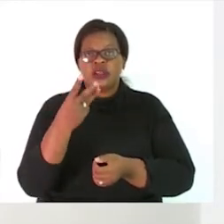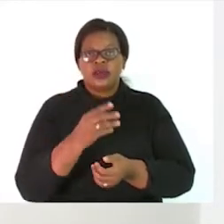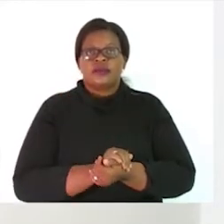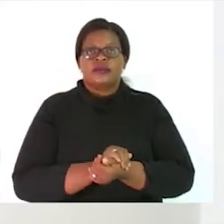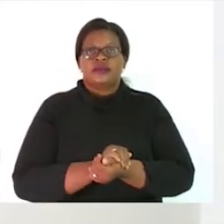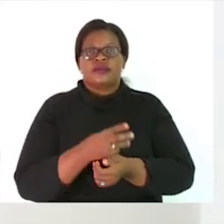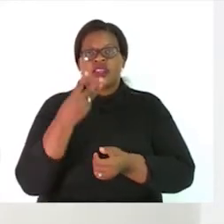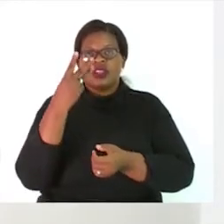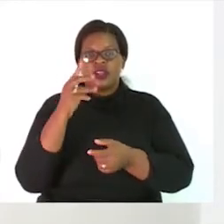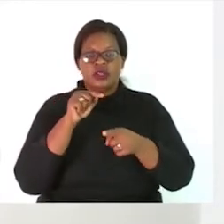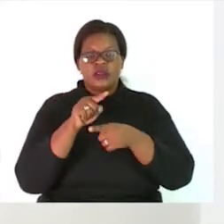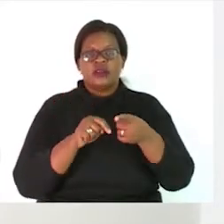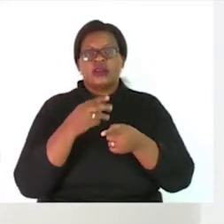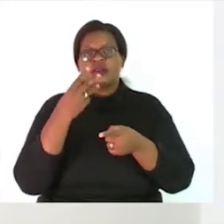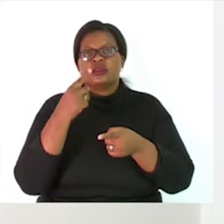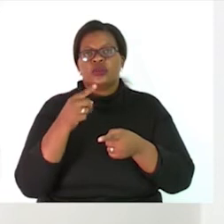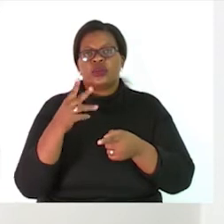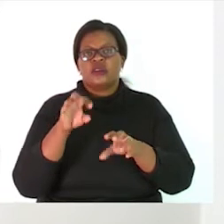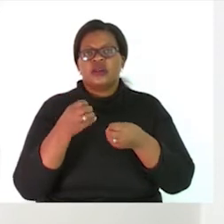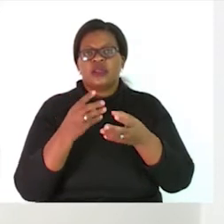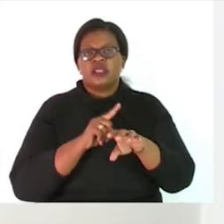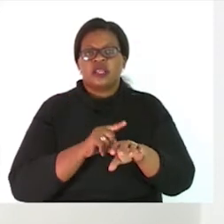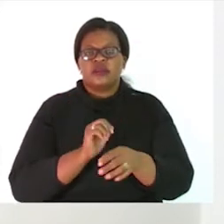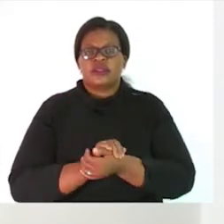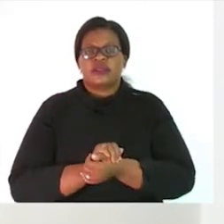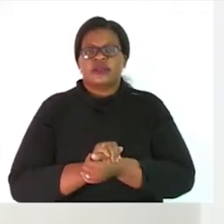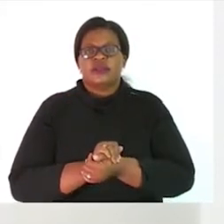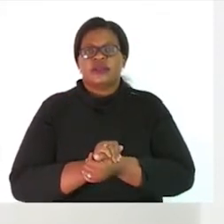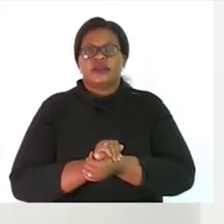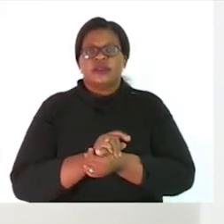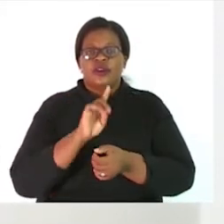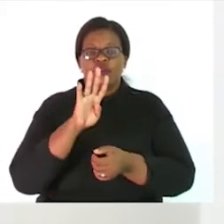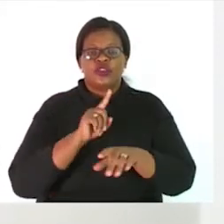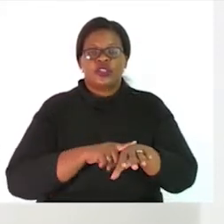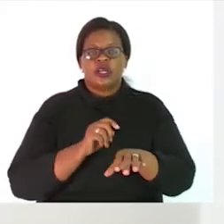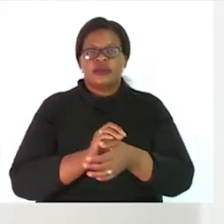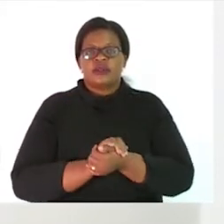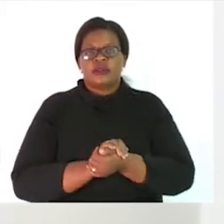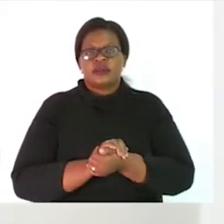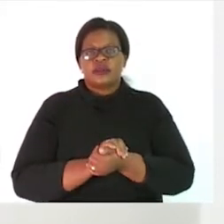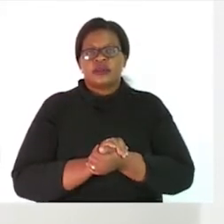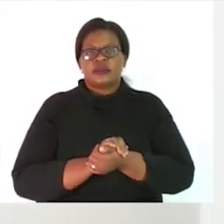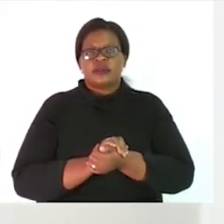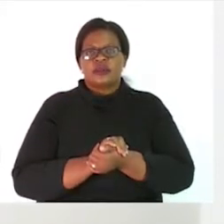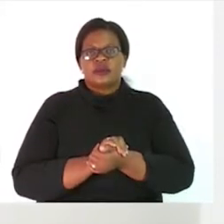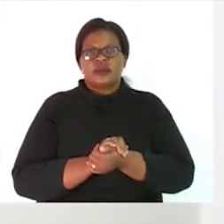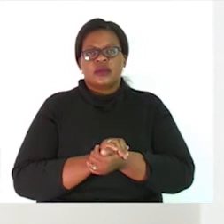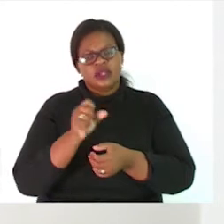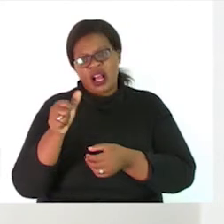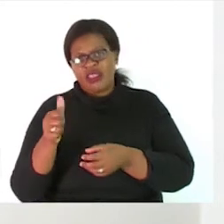3. 3 divided into 12, how many times? 4 times. 4 times. Are there any